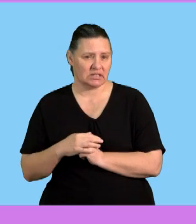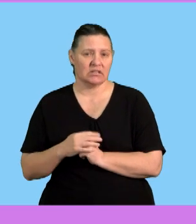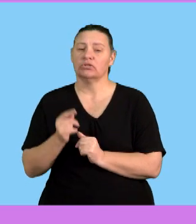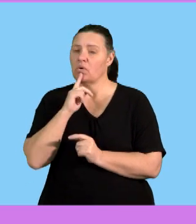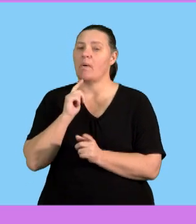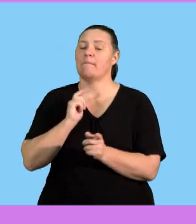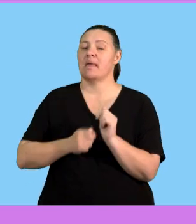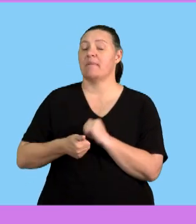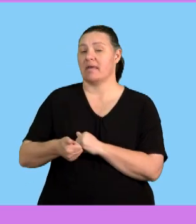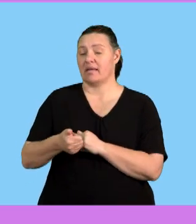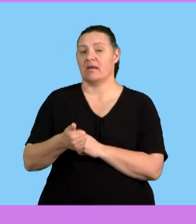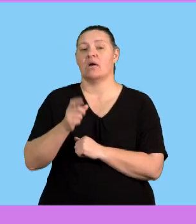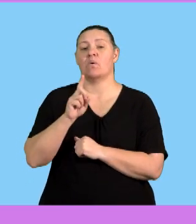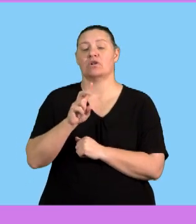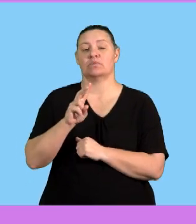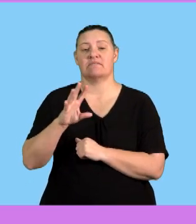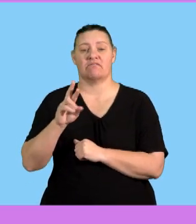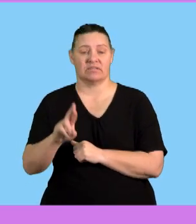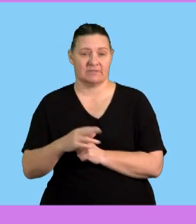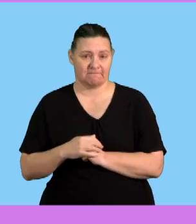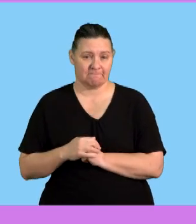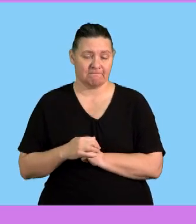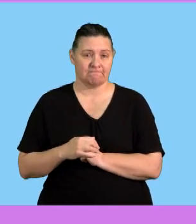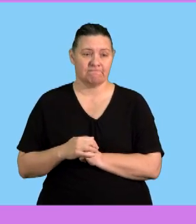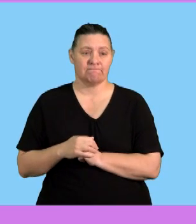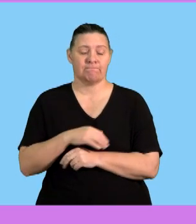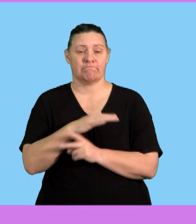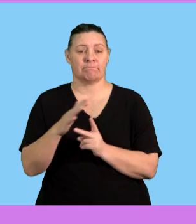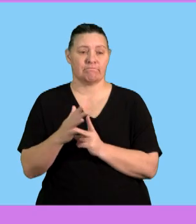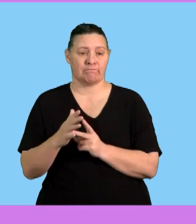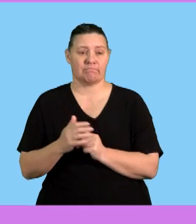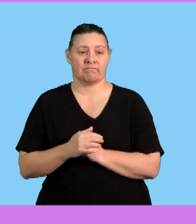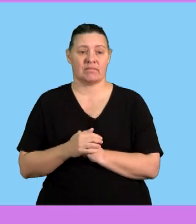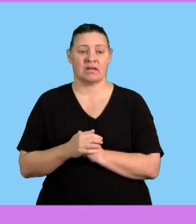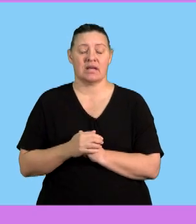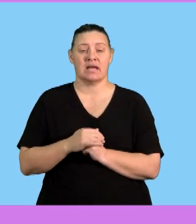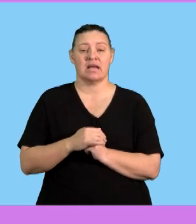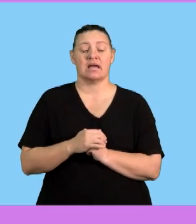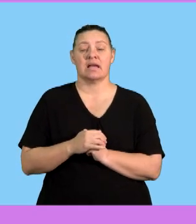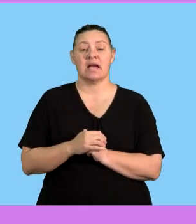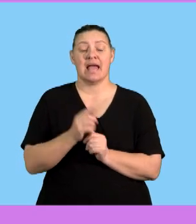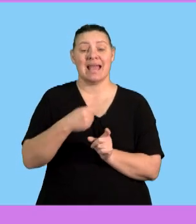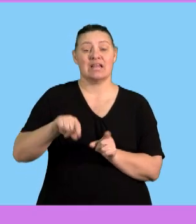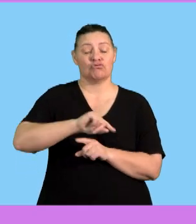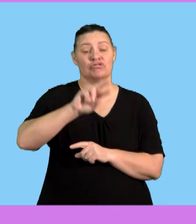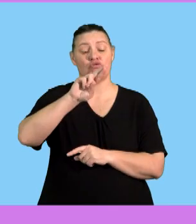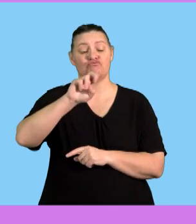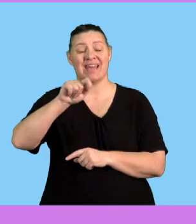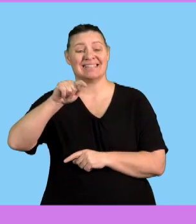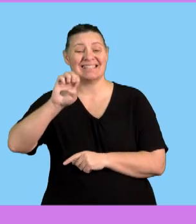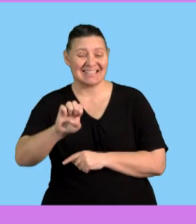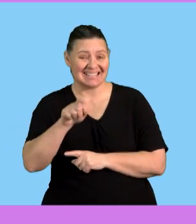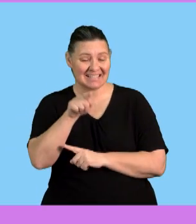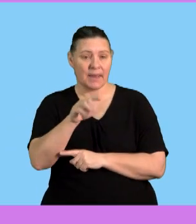Rand, so you pay back 125 Rand. Then interest rate. Now